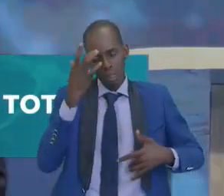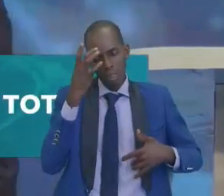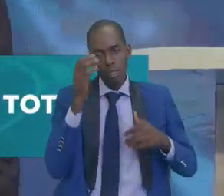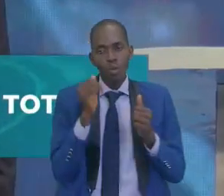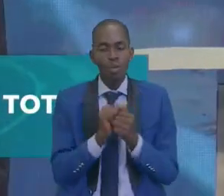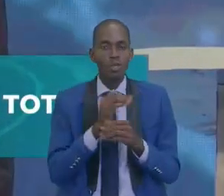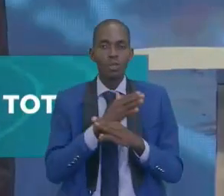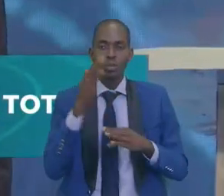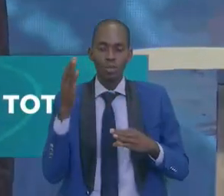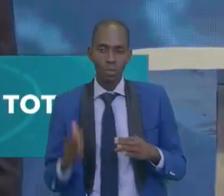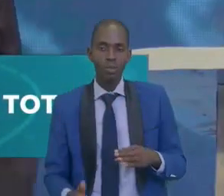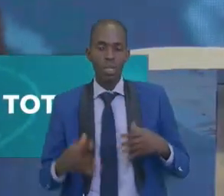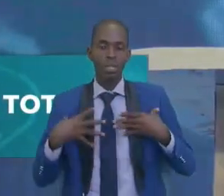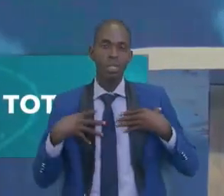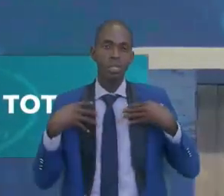recovery.